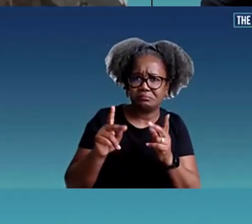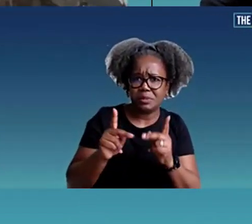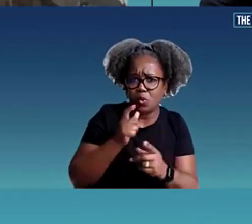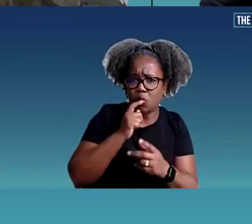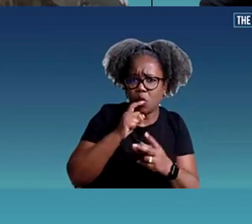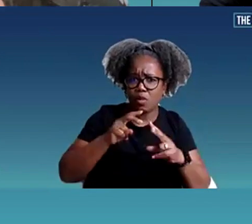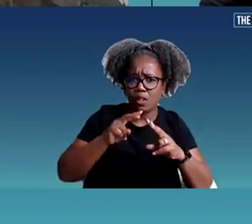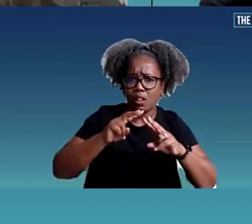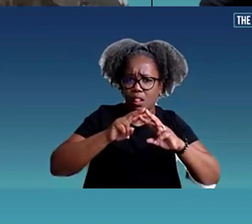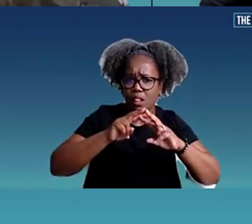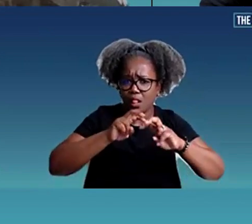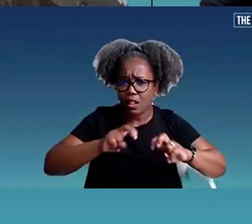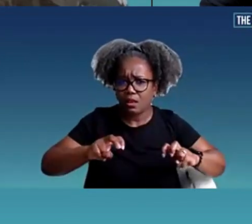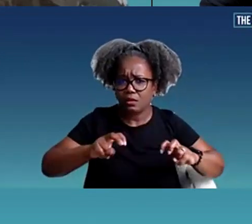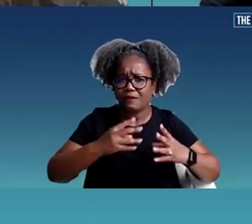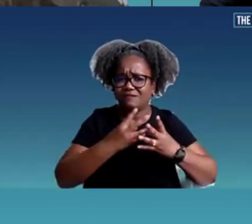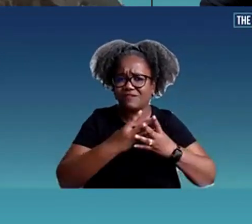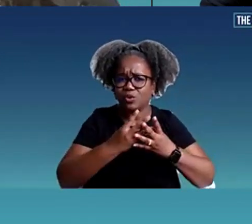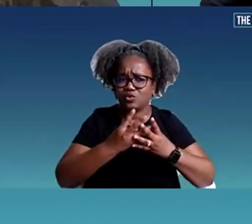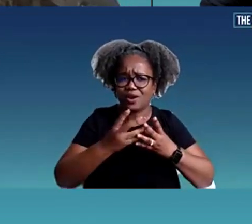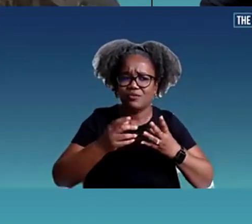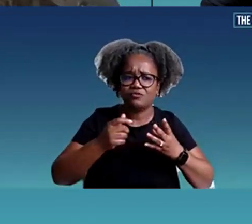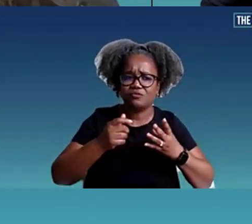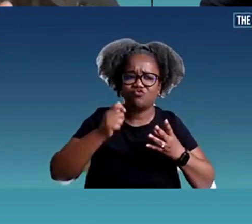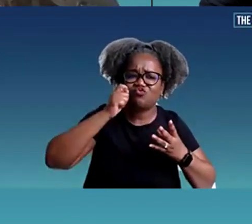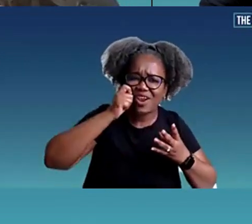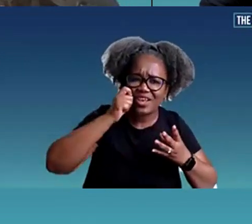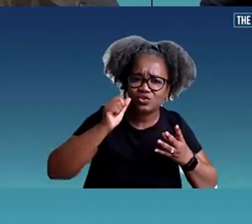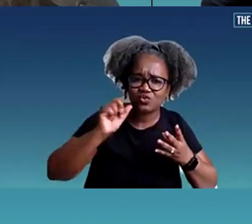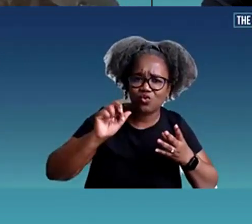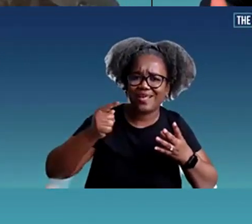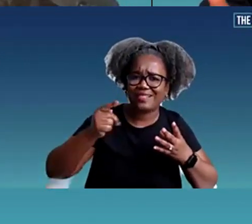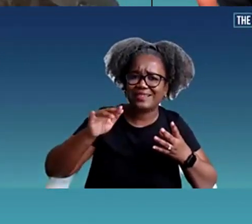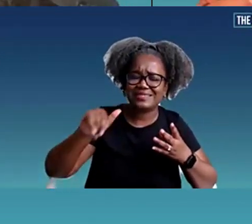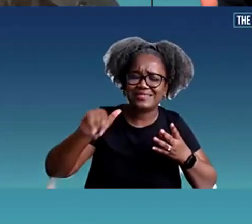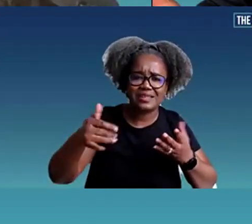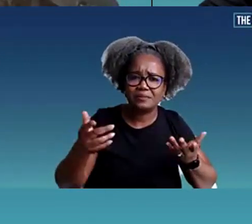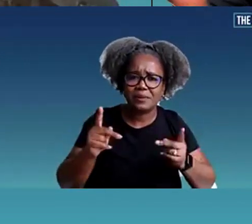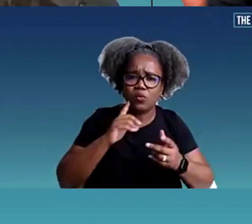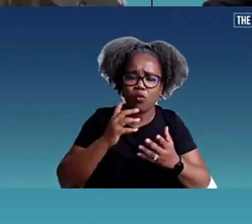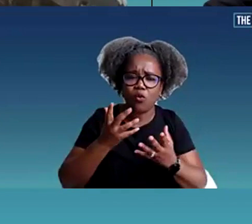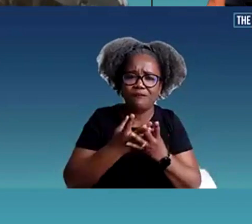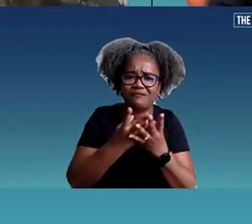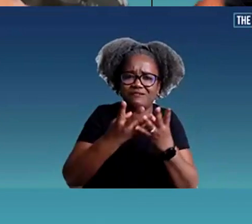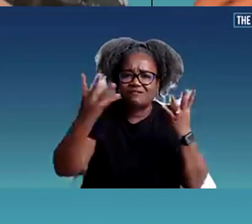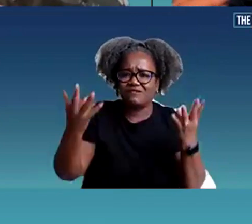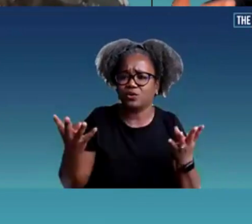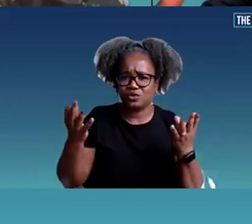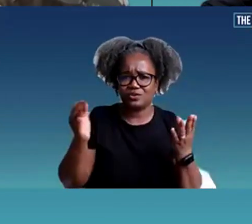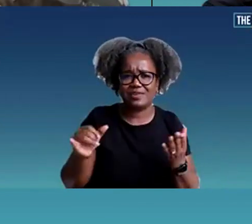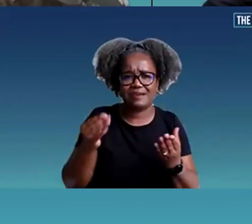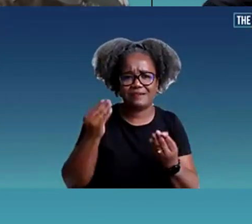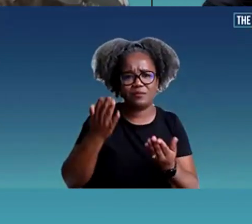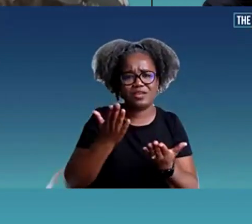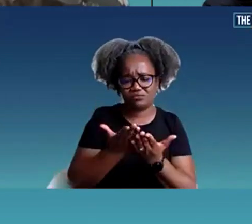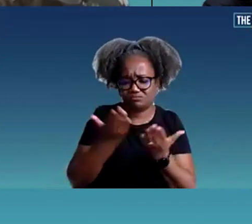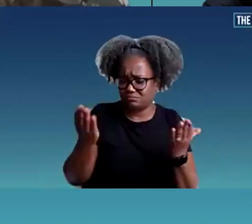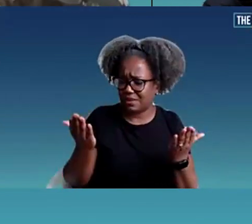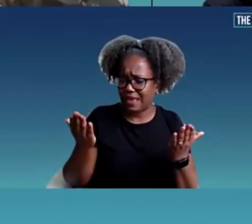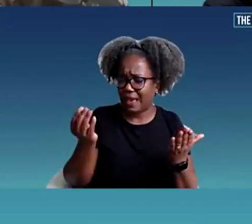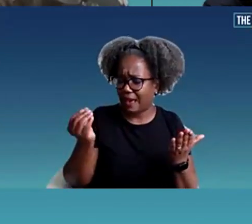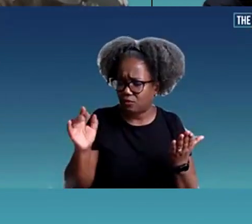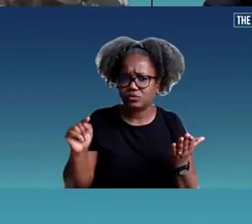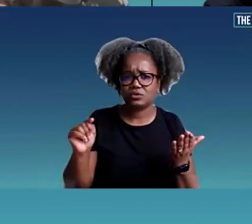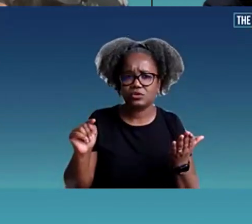way. So if you are trying to help a person in an organization, Sam, you mentioned finding a partner inside an